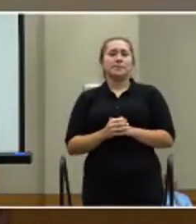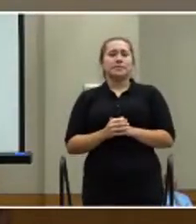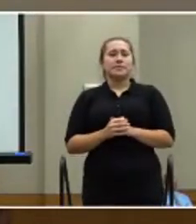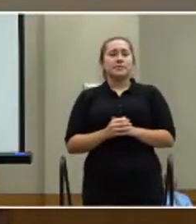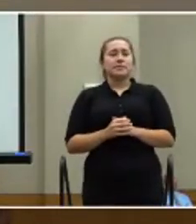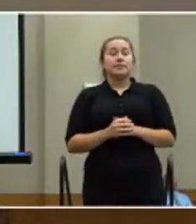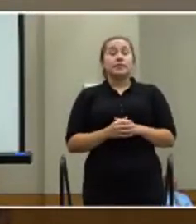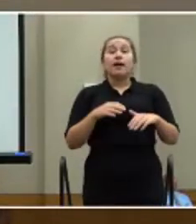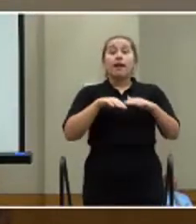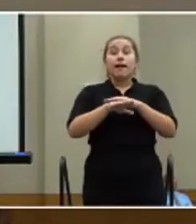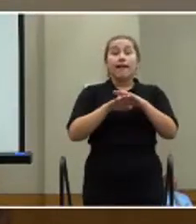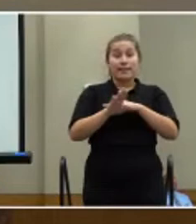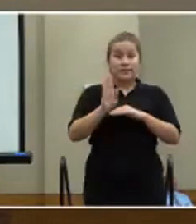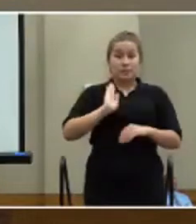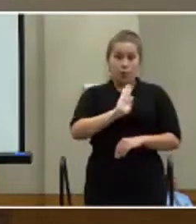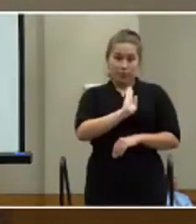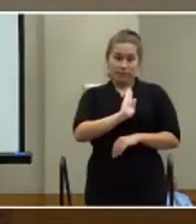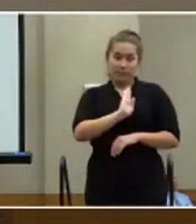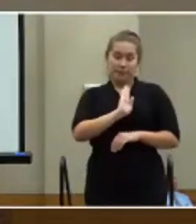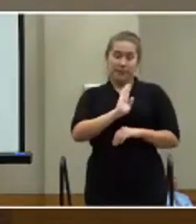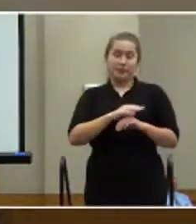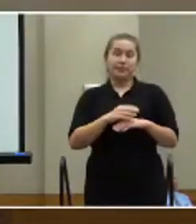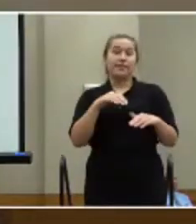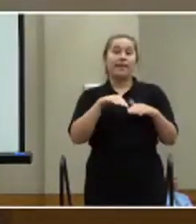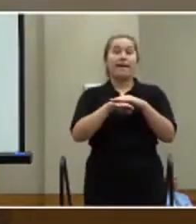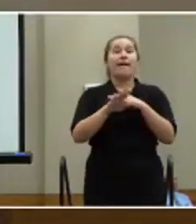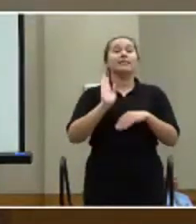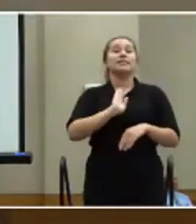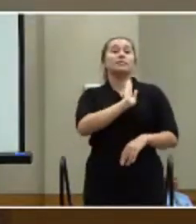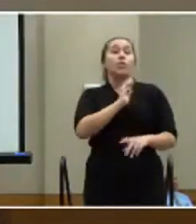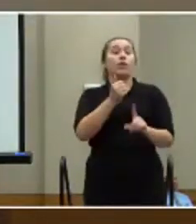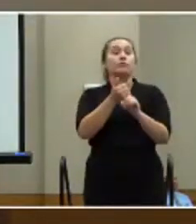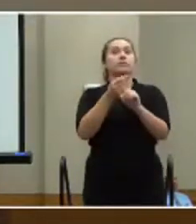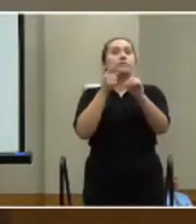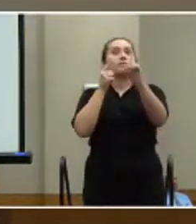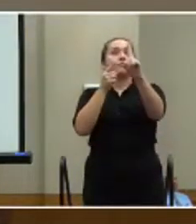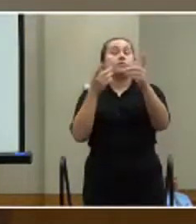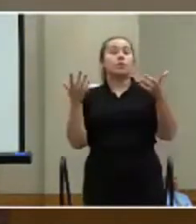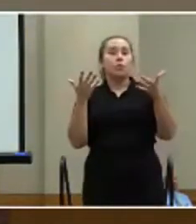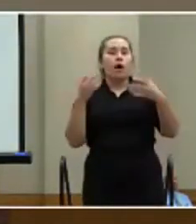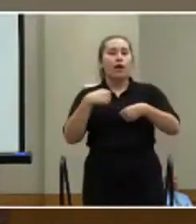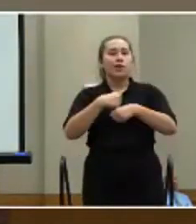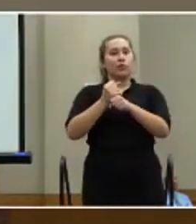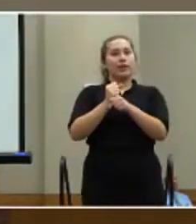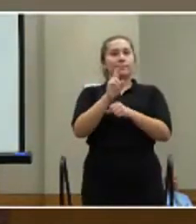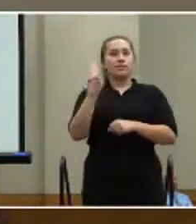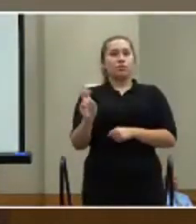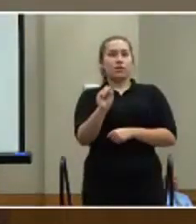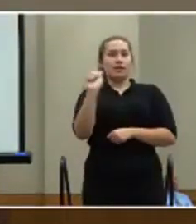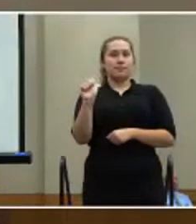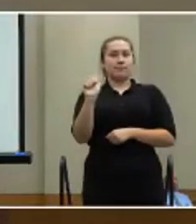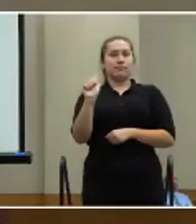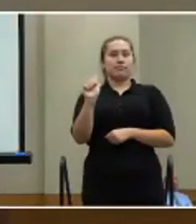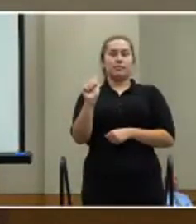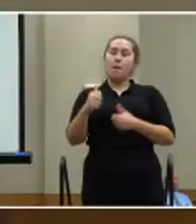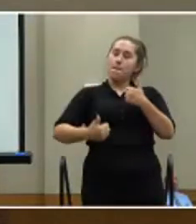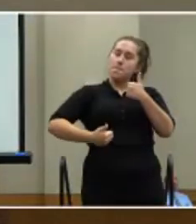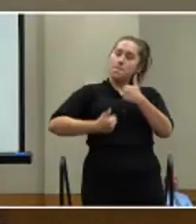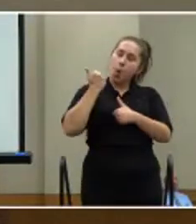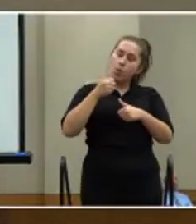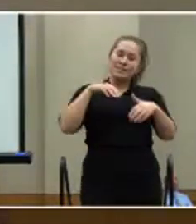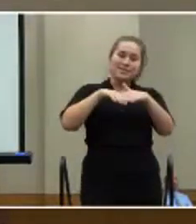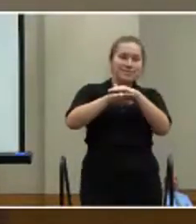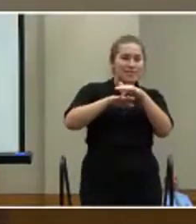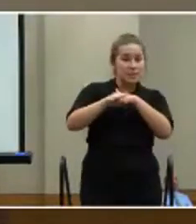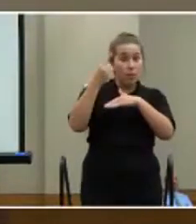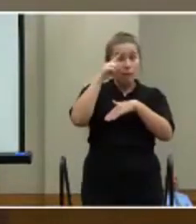The Access Board. The Access Board has a mission to create the United States of America that is accessible for